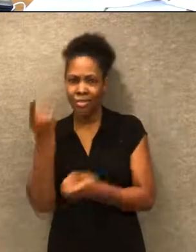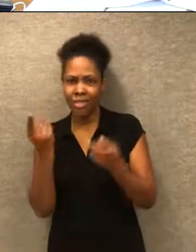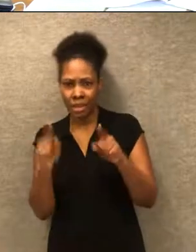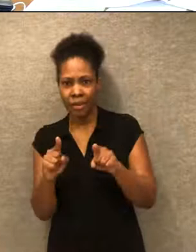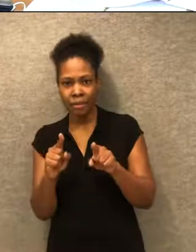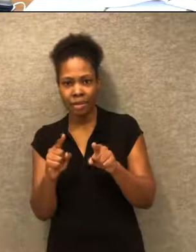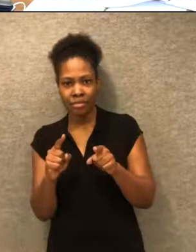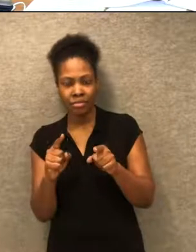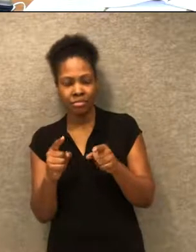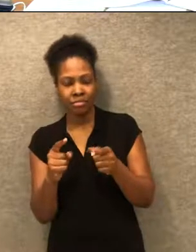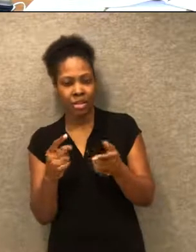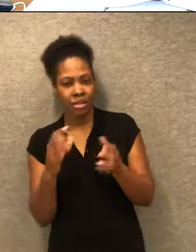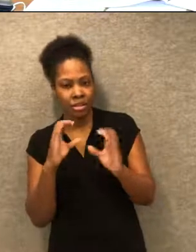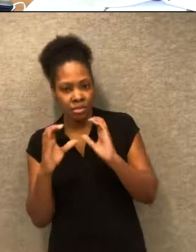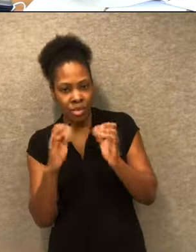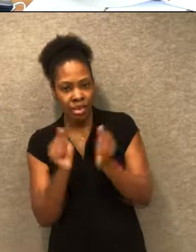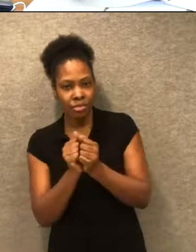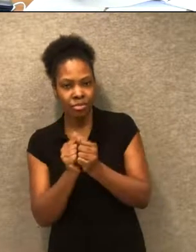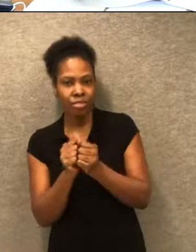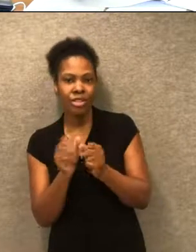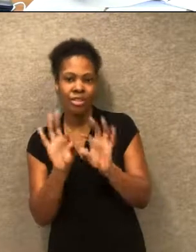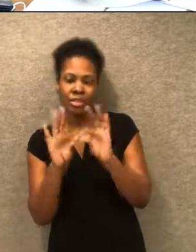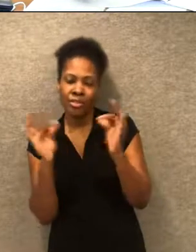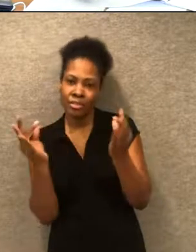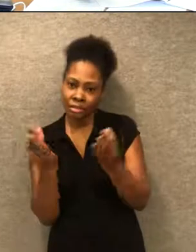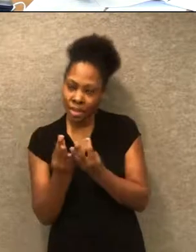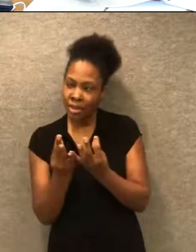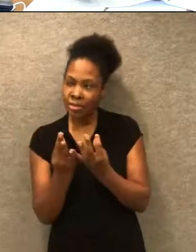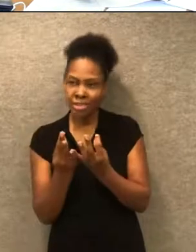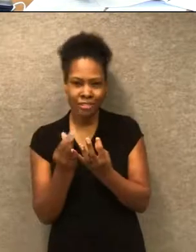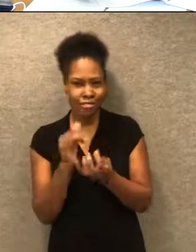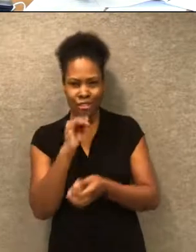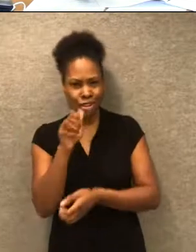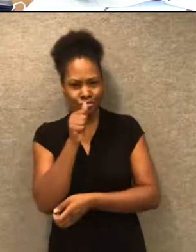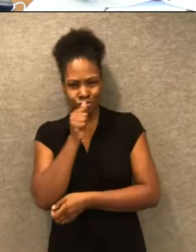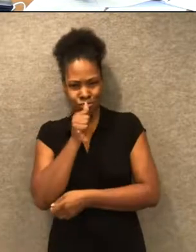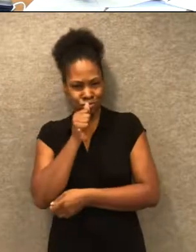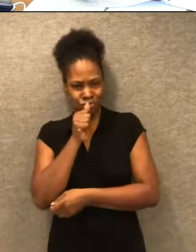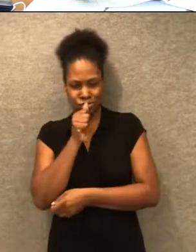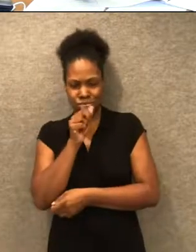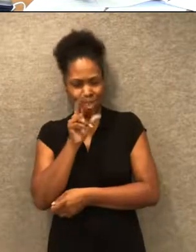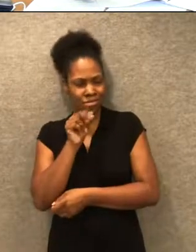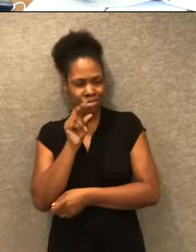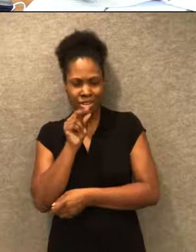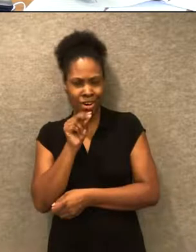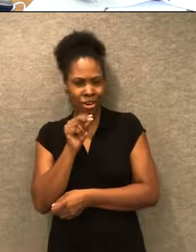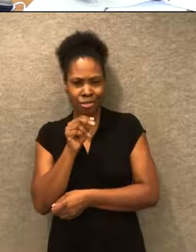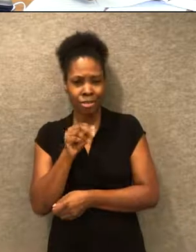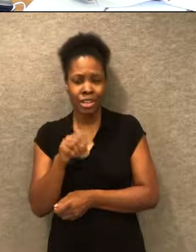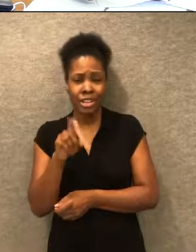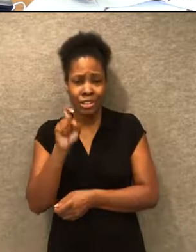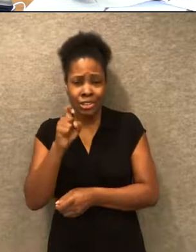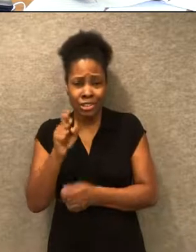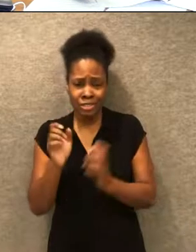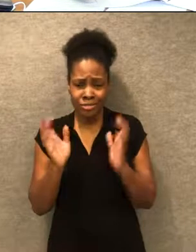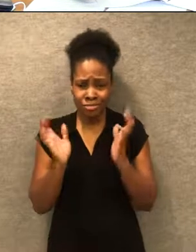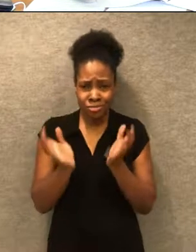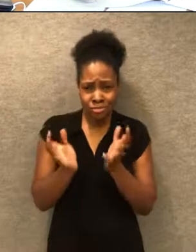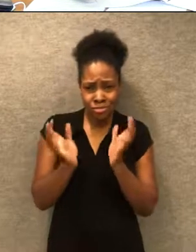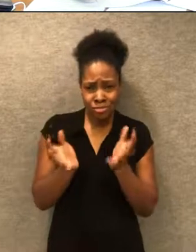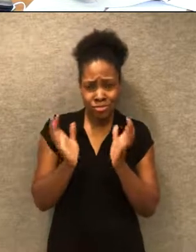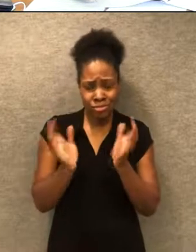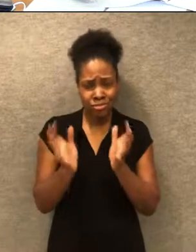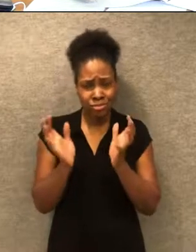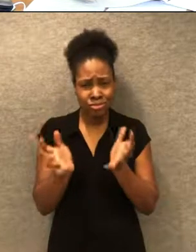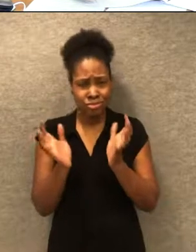loved ones about what has happened. Yes. Don't keep it to yourself. Don't let it sit on your shoulders. We can't just move forward